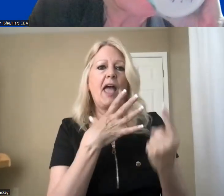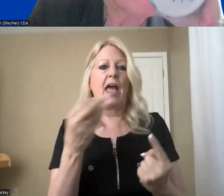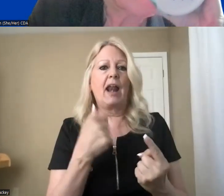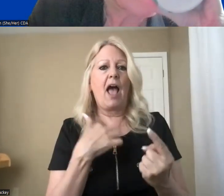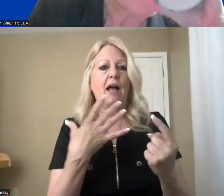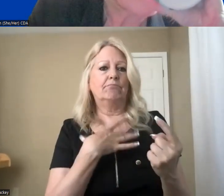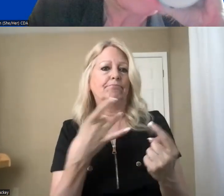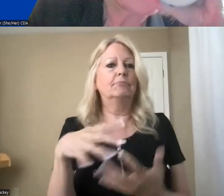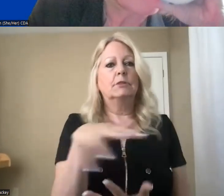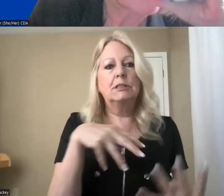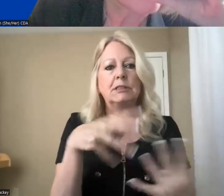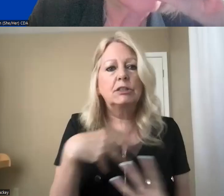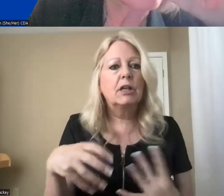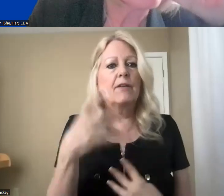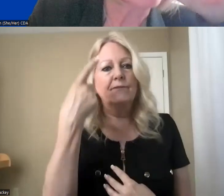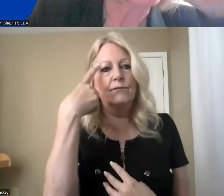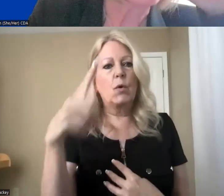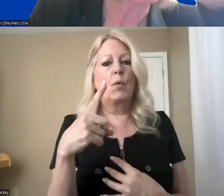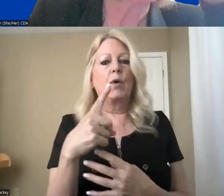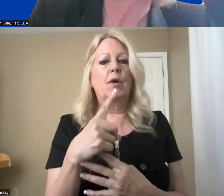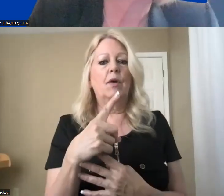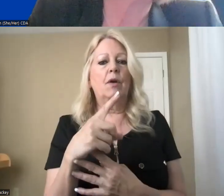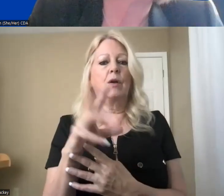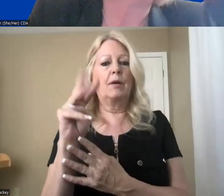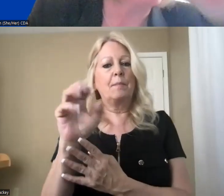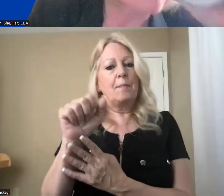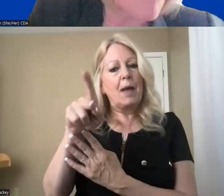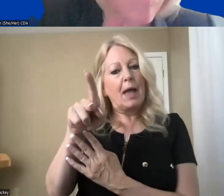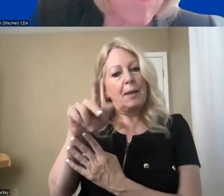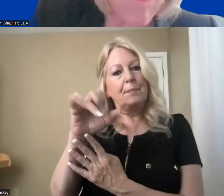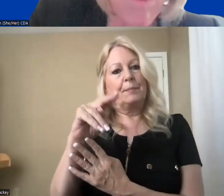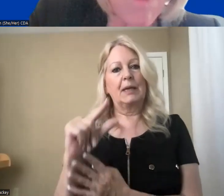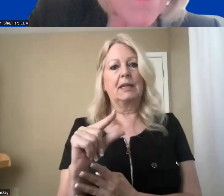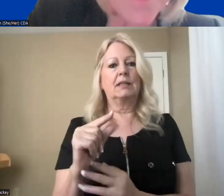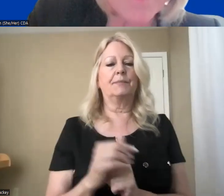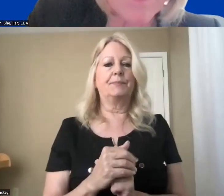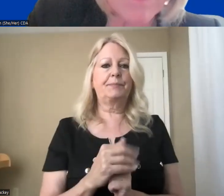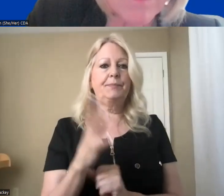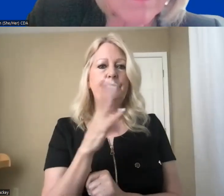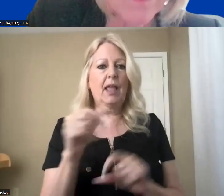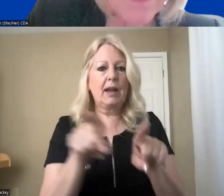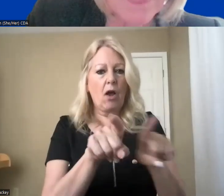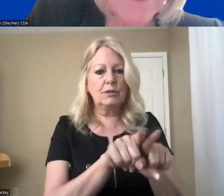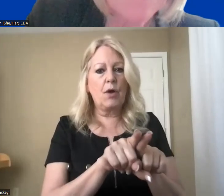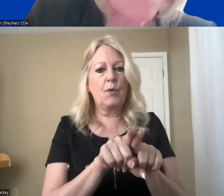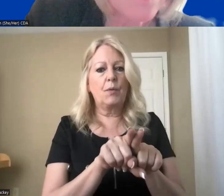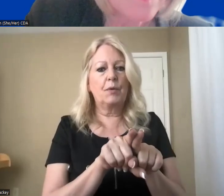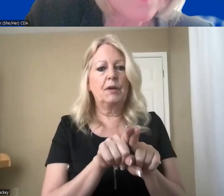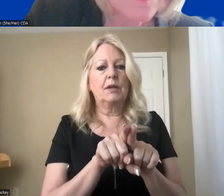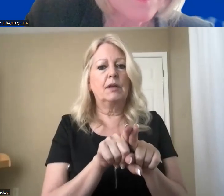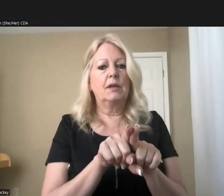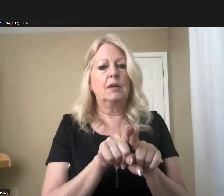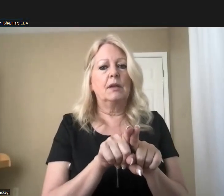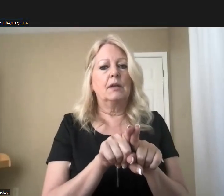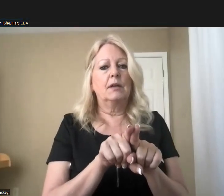intersectionality recommendation about mapping, and also just being mindful